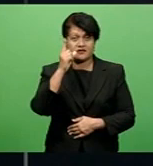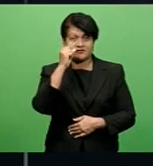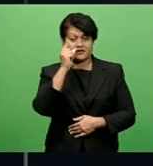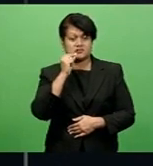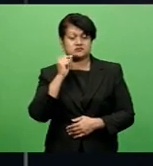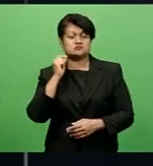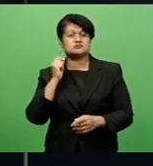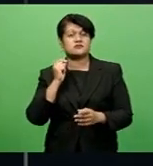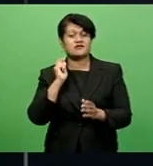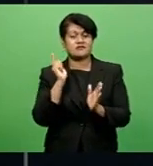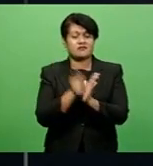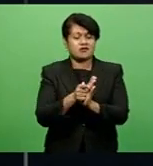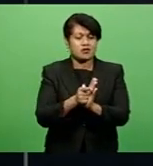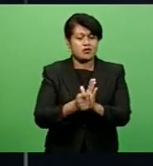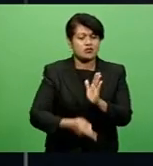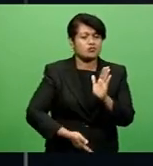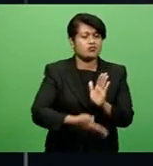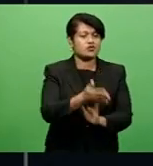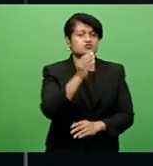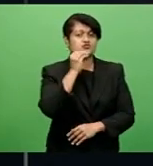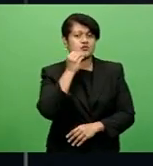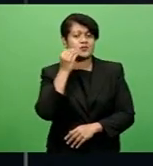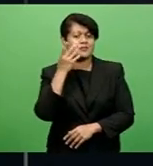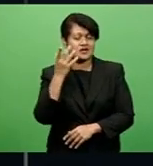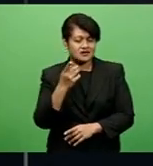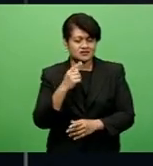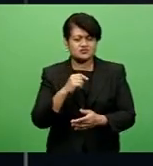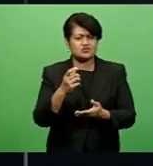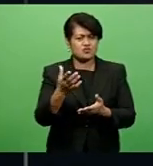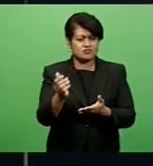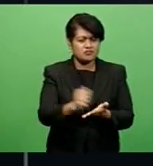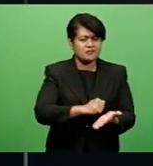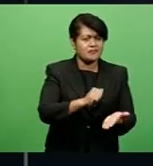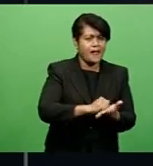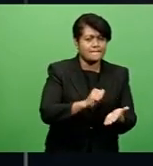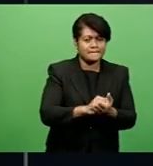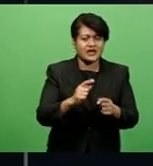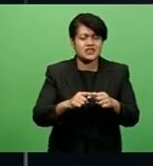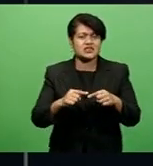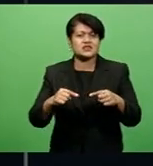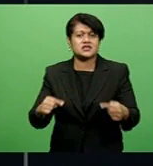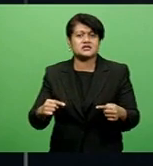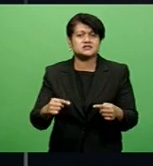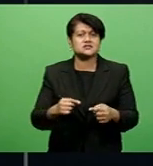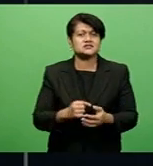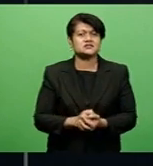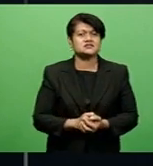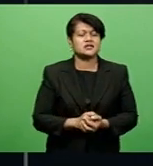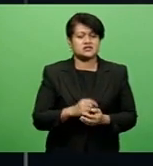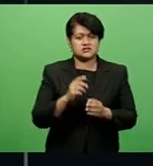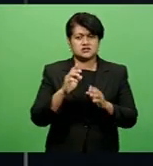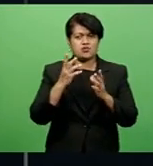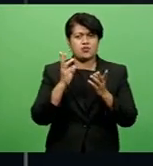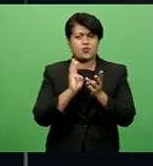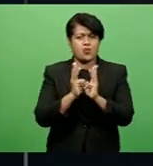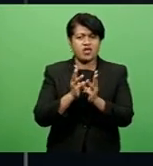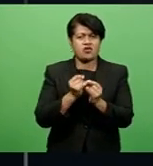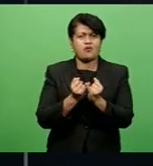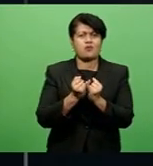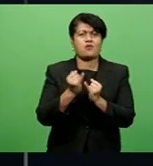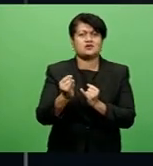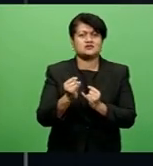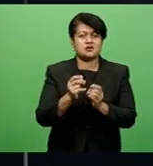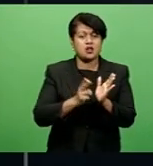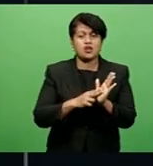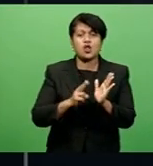to supermarkets to stock up on emergency supplies as the weather conditions worsened. FBC News visited shop owners and customers in